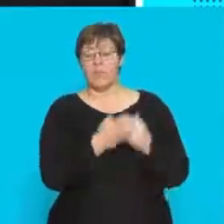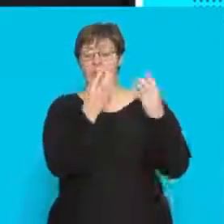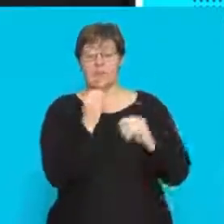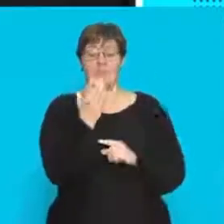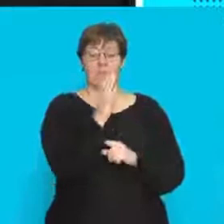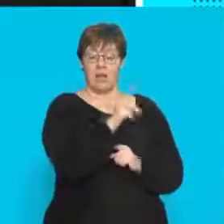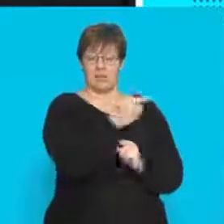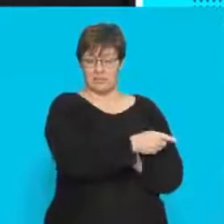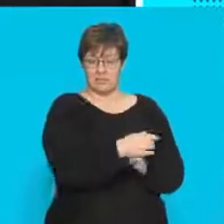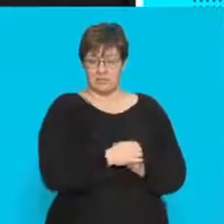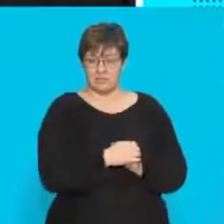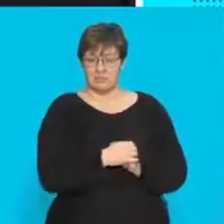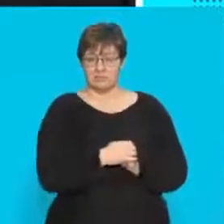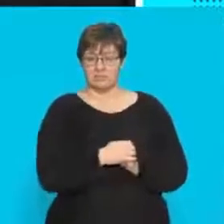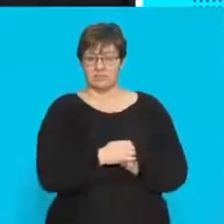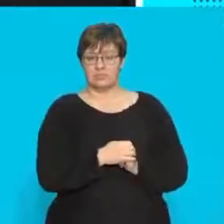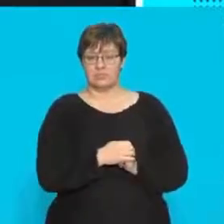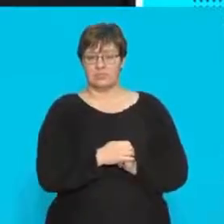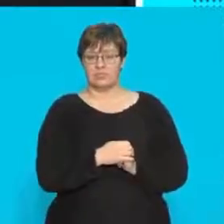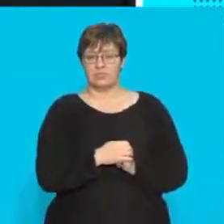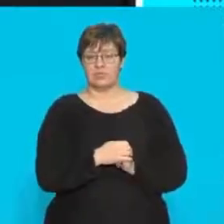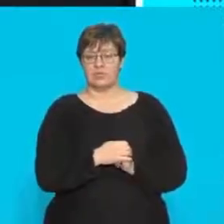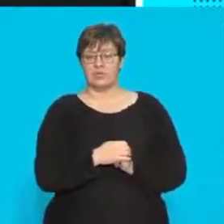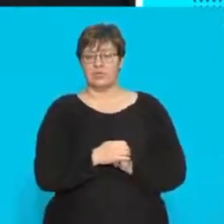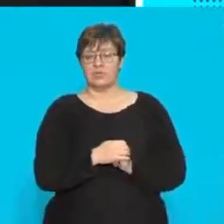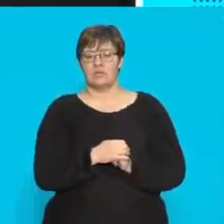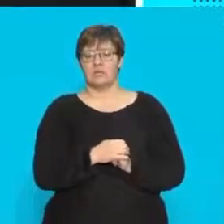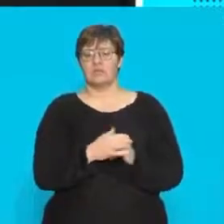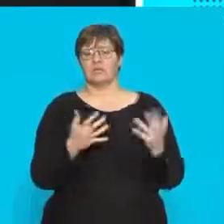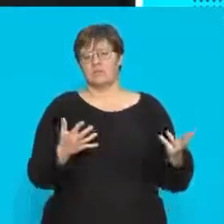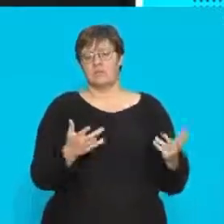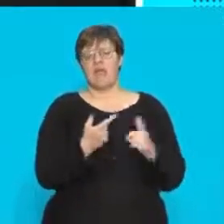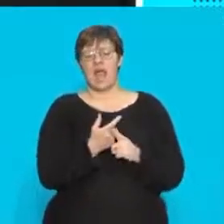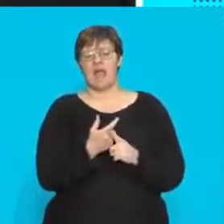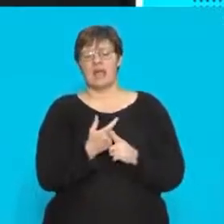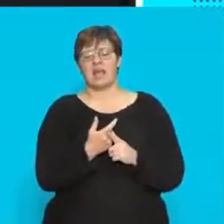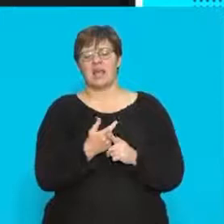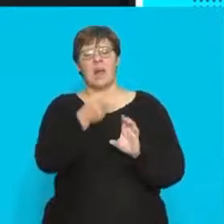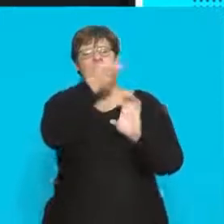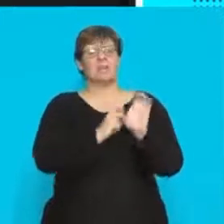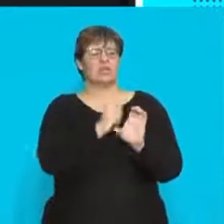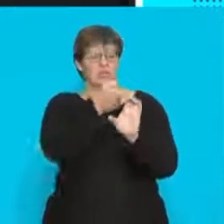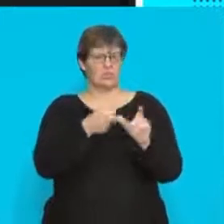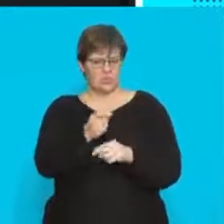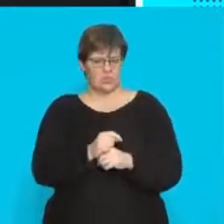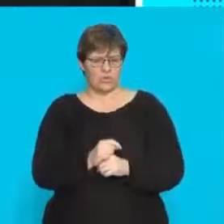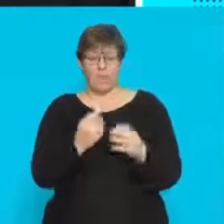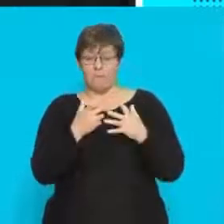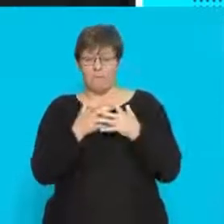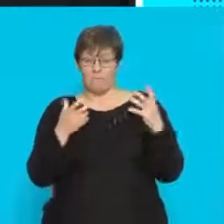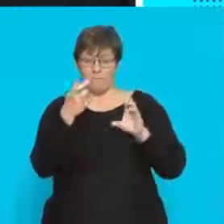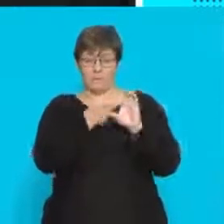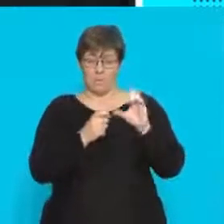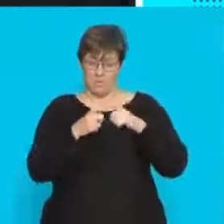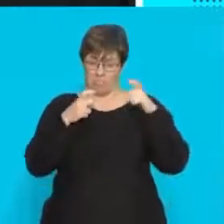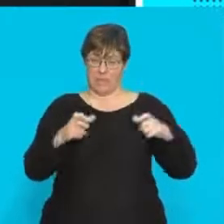I have got this plant, say for example, right, with a really big, say for example, a potato, and it's a really